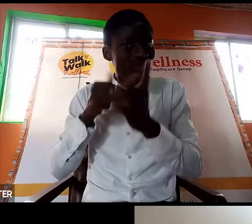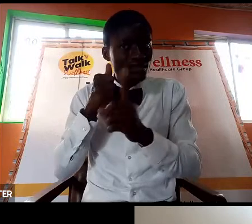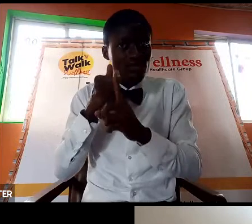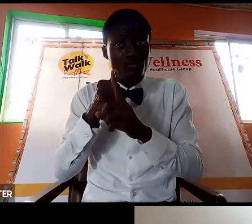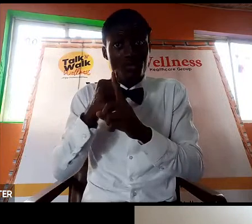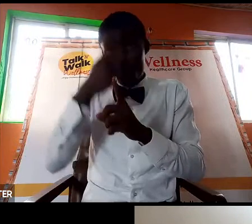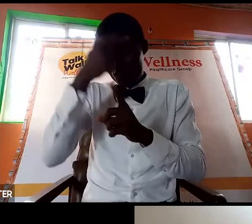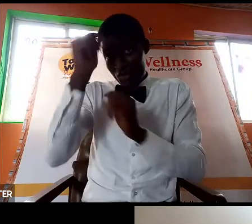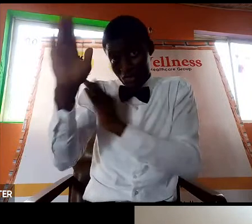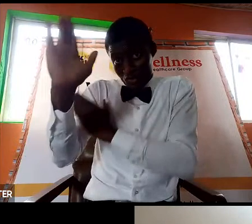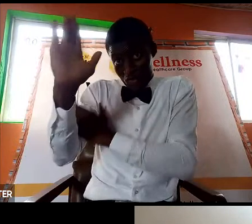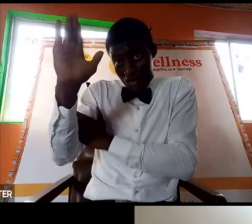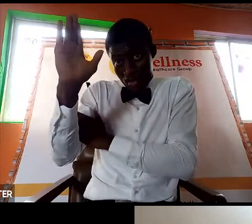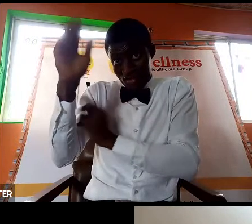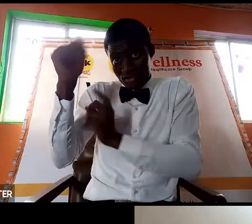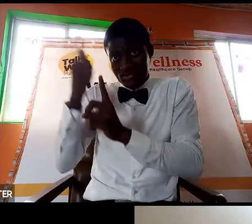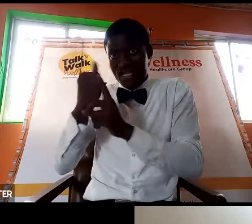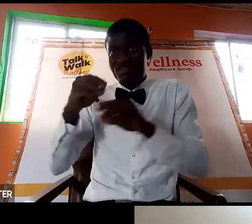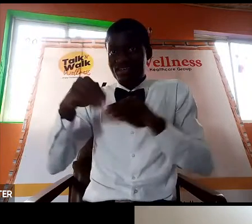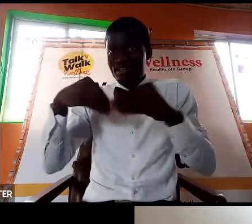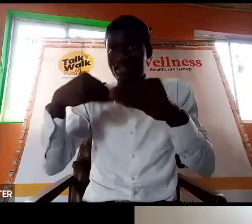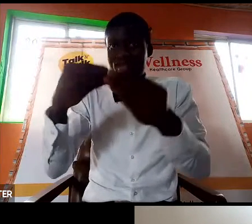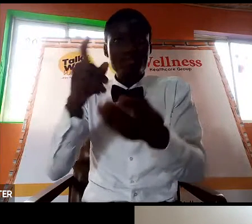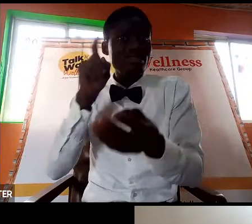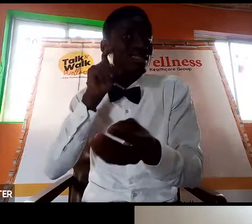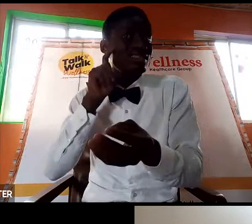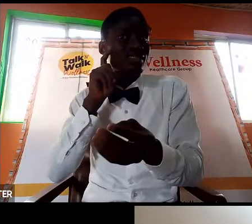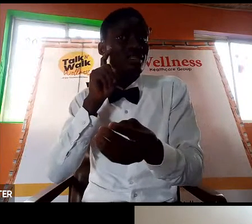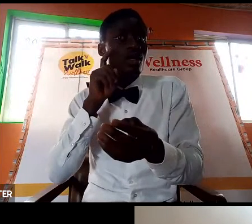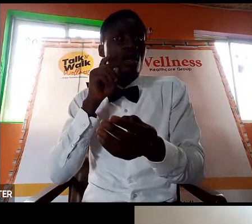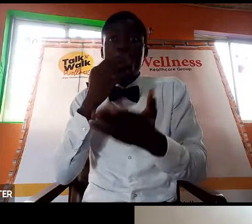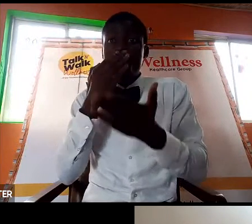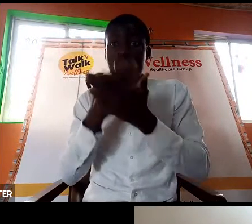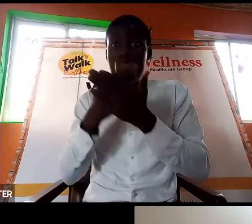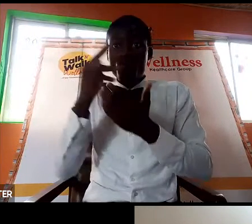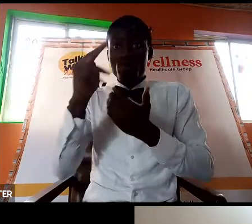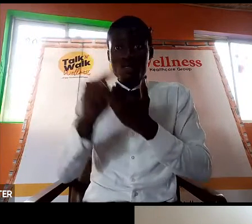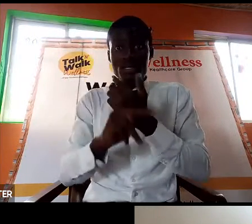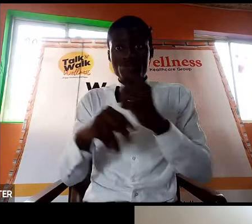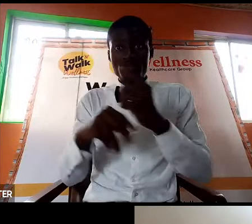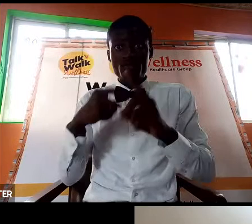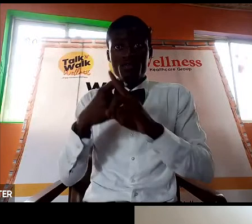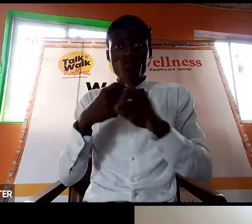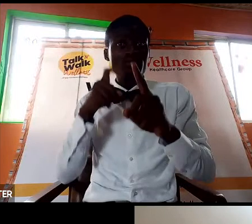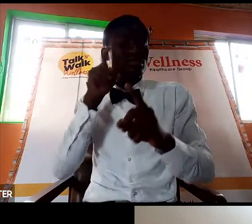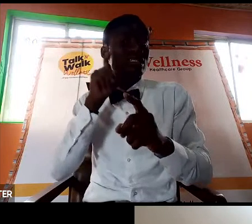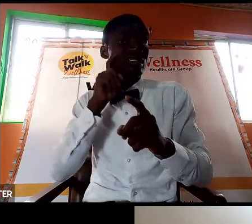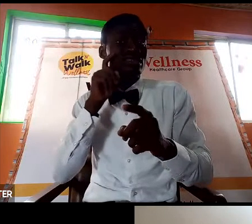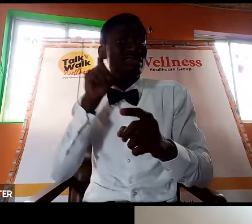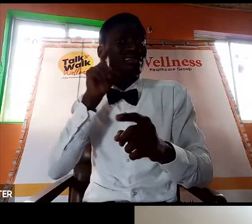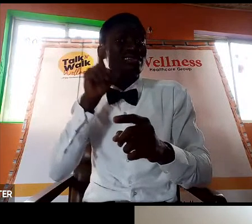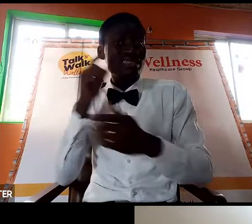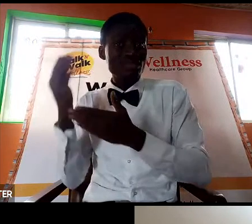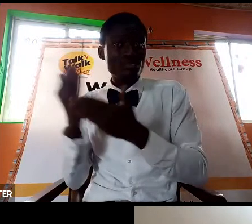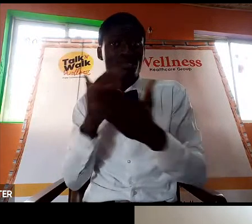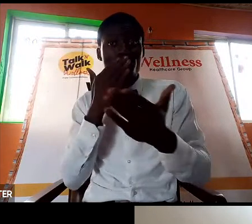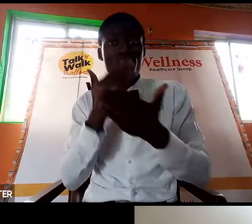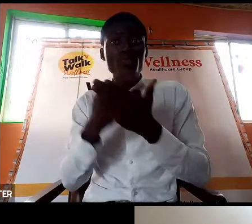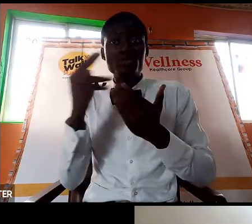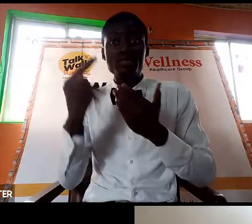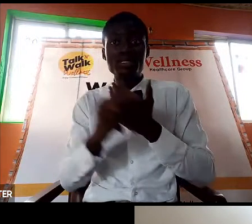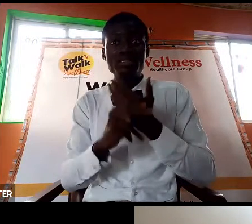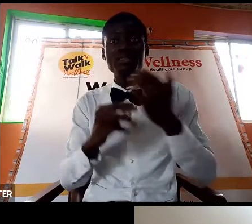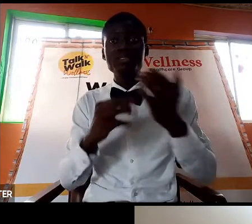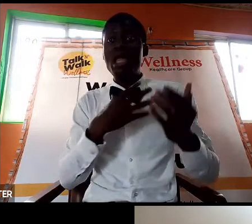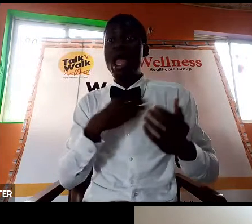the goodness that sex brings, and sex and your wellness is a lot. So sex has a lot to do with your wellness. We want